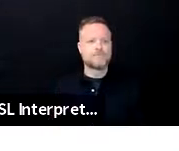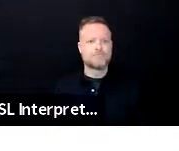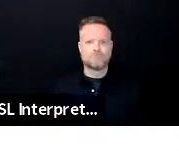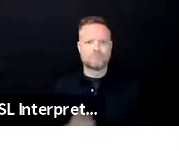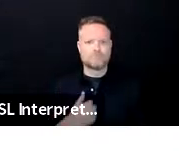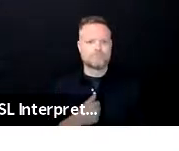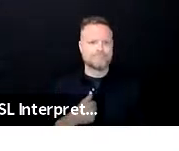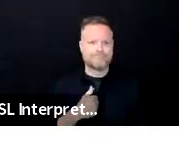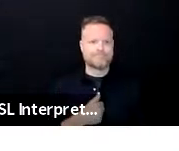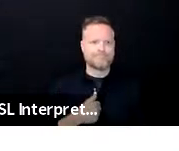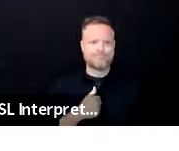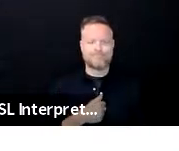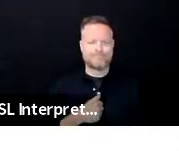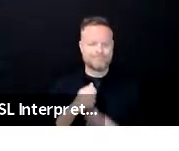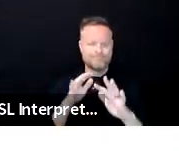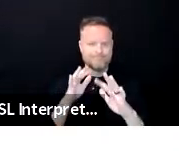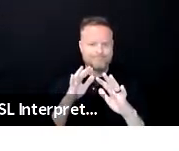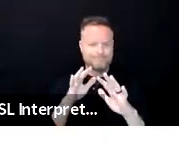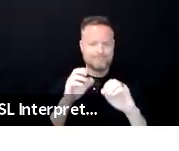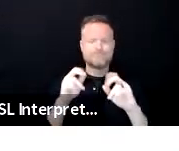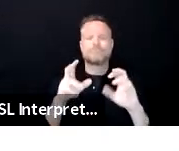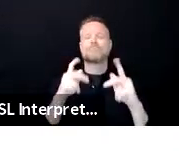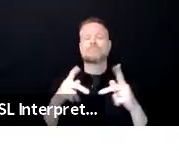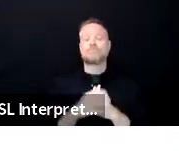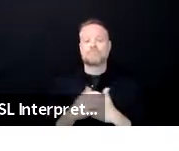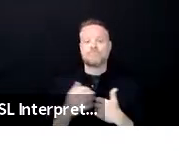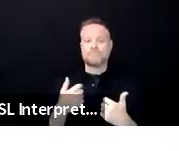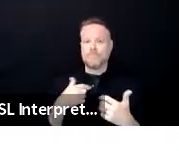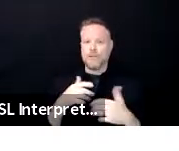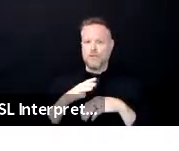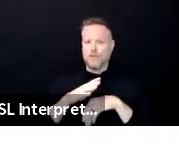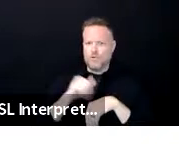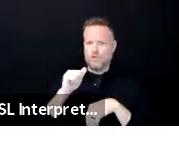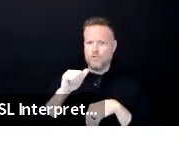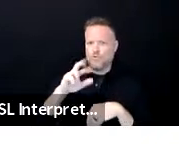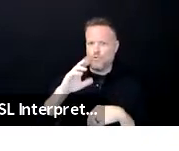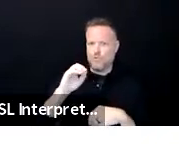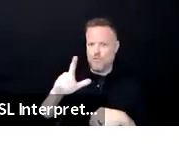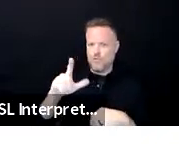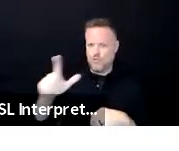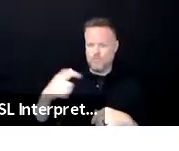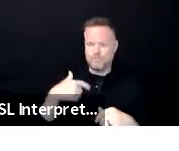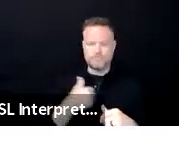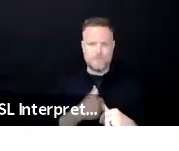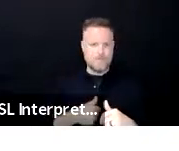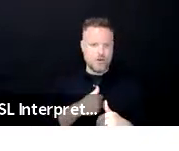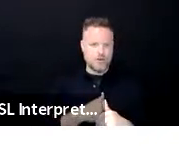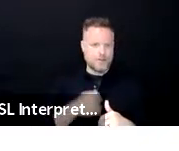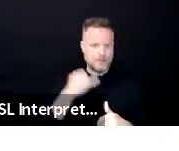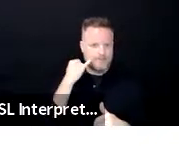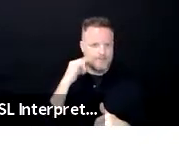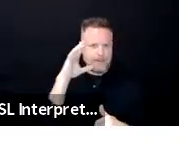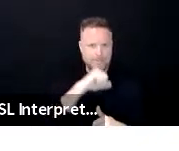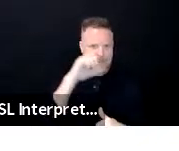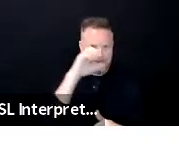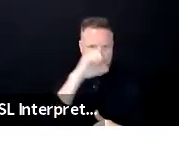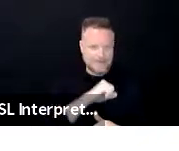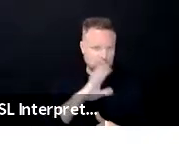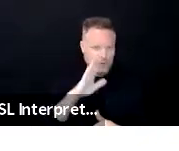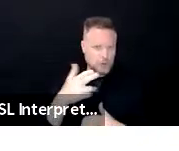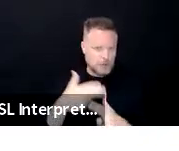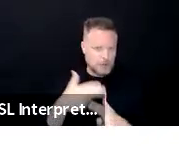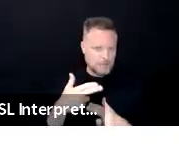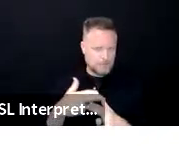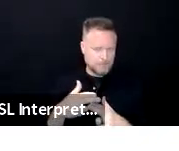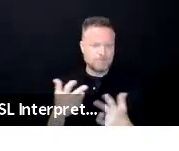Sorry, I'm trying to see. There we go. Okay, so I'm going to do a quick roll call, and I apologize ahead of time if I miss anybody. And at the